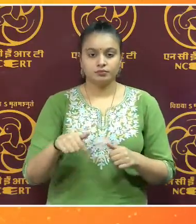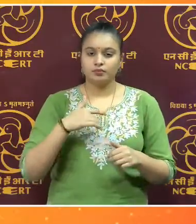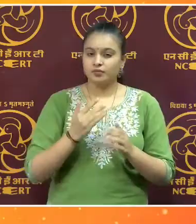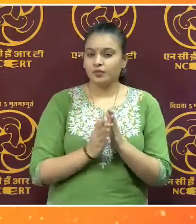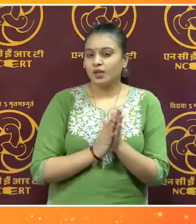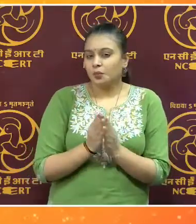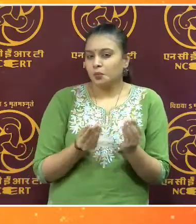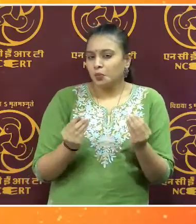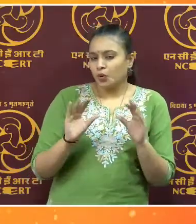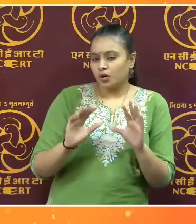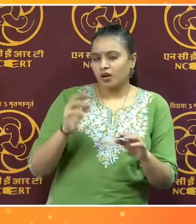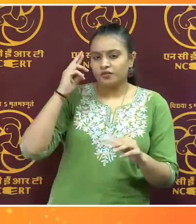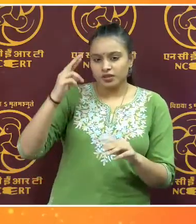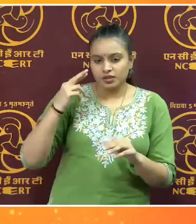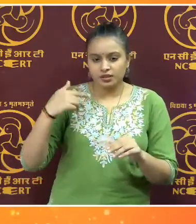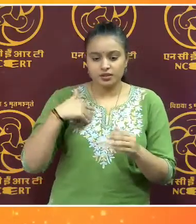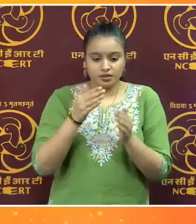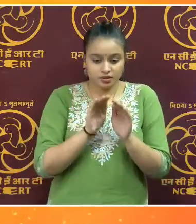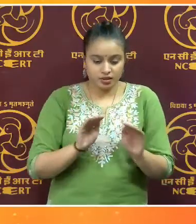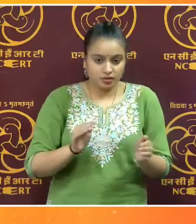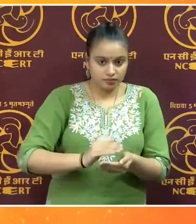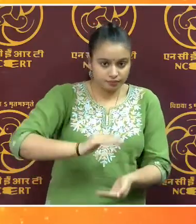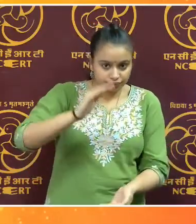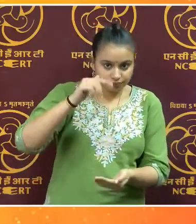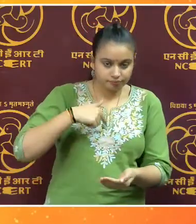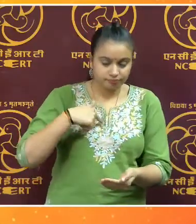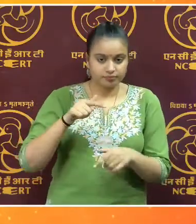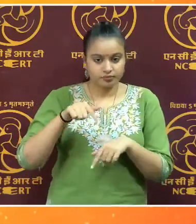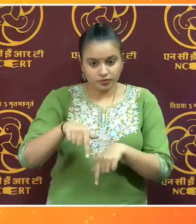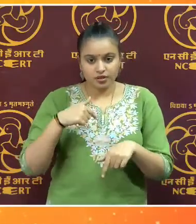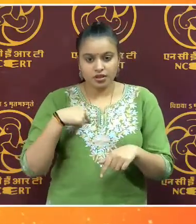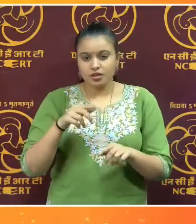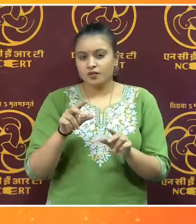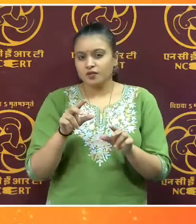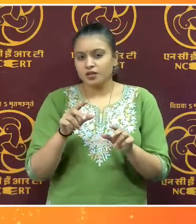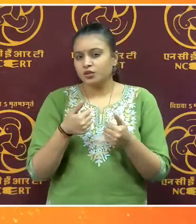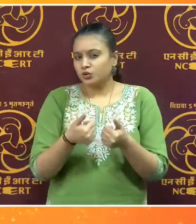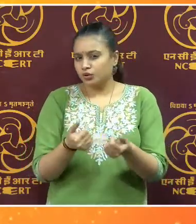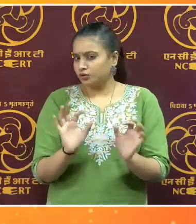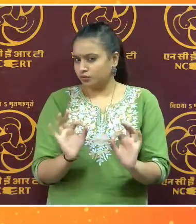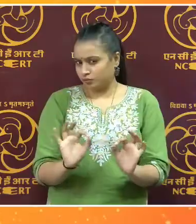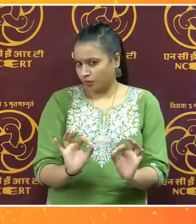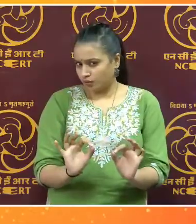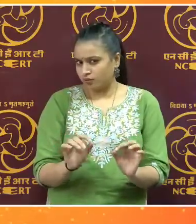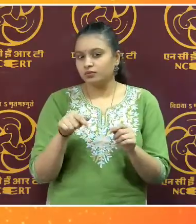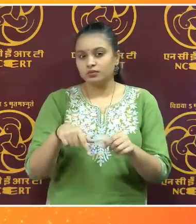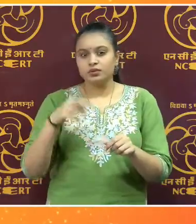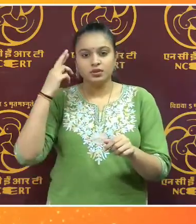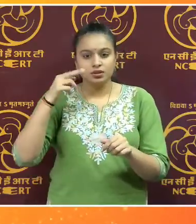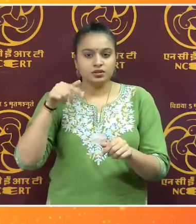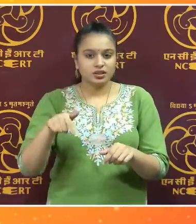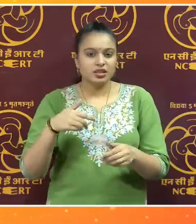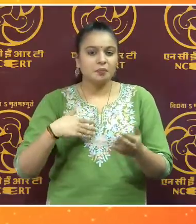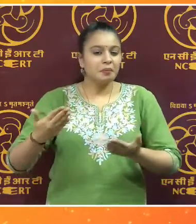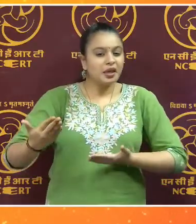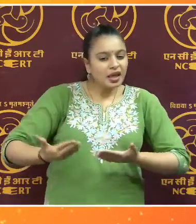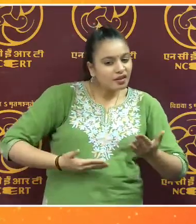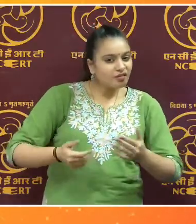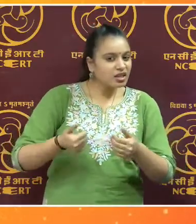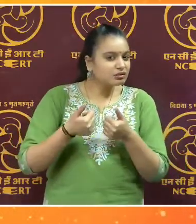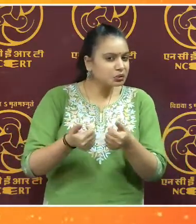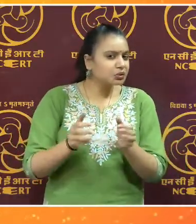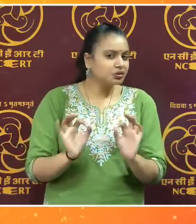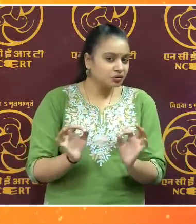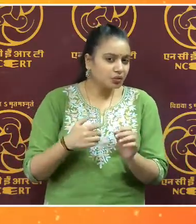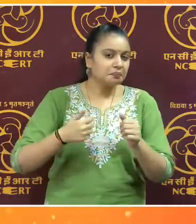excited because we have been taught from the childhood period that it's not good habit, it's not a morally good thing to rob something or